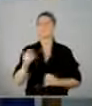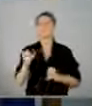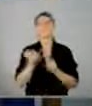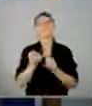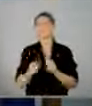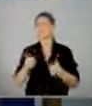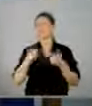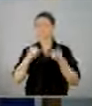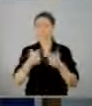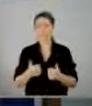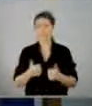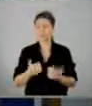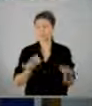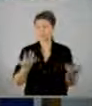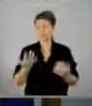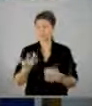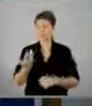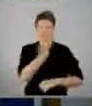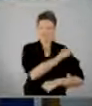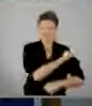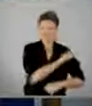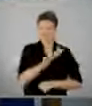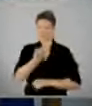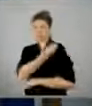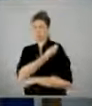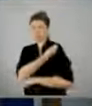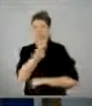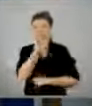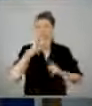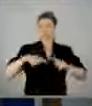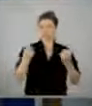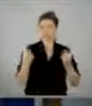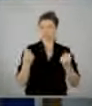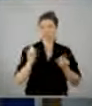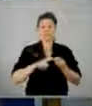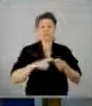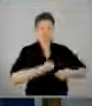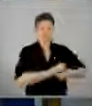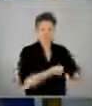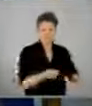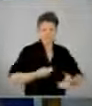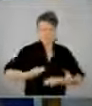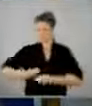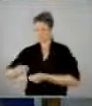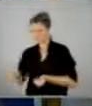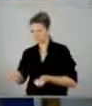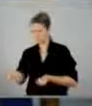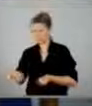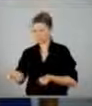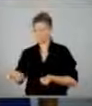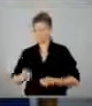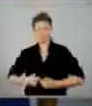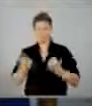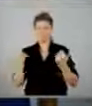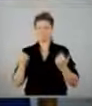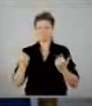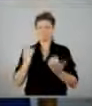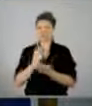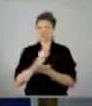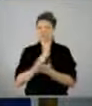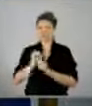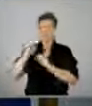with both of the major vaccines in older groups. And of course, their rollout has been targeted not only towards frontline health